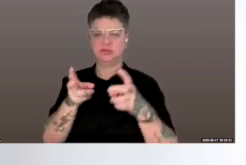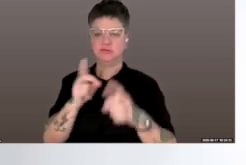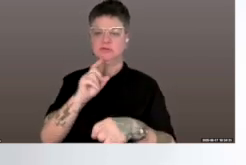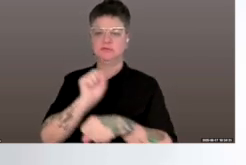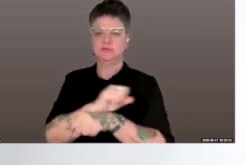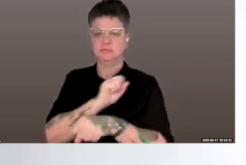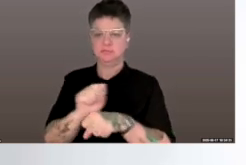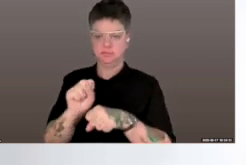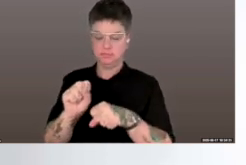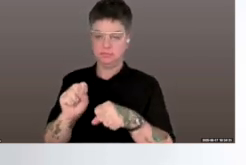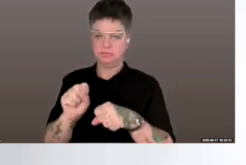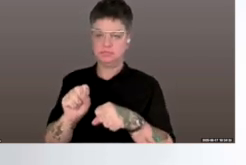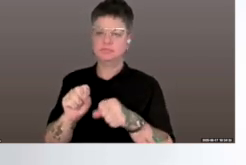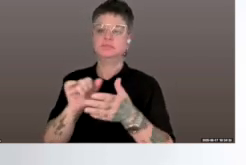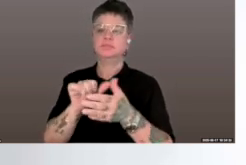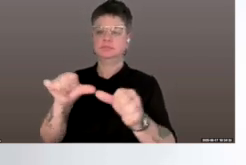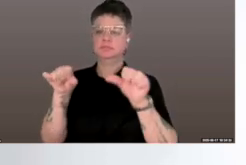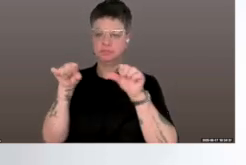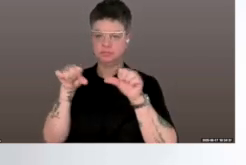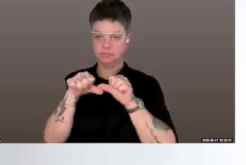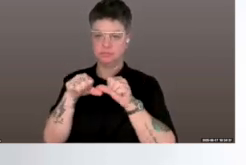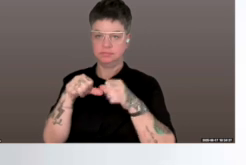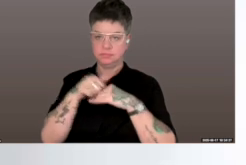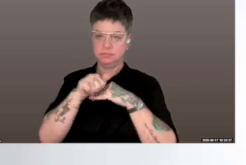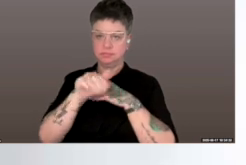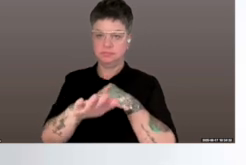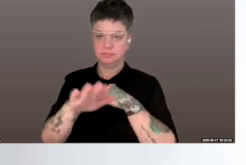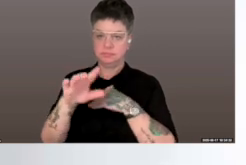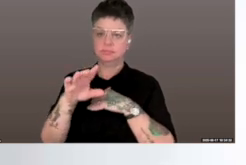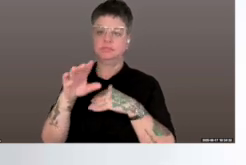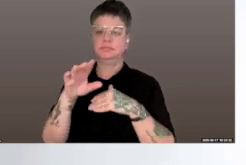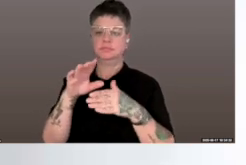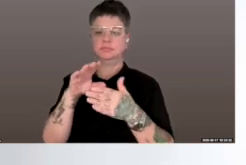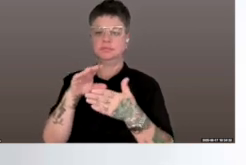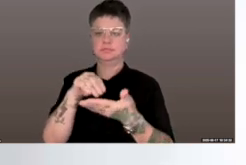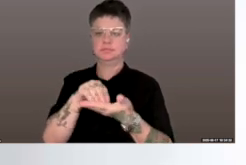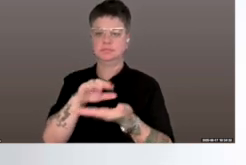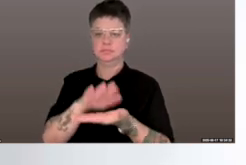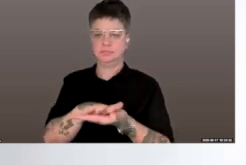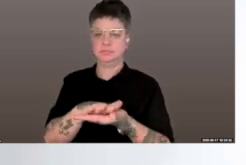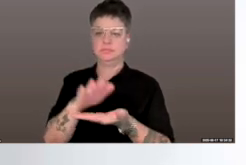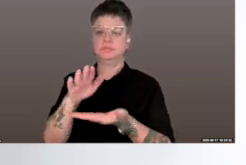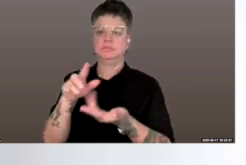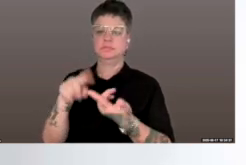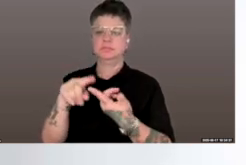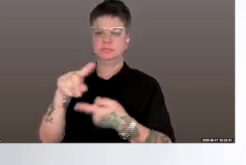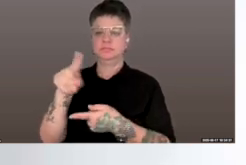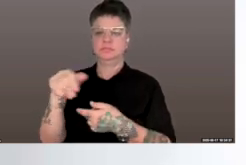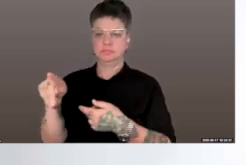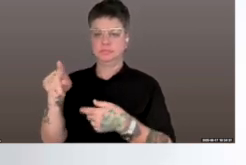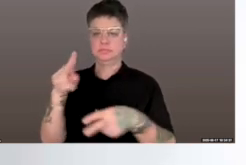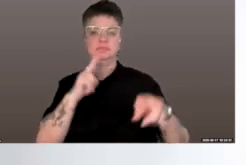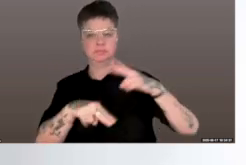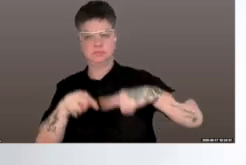be explained, and continues their journey through the program. Route 1